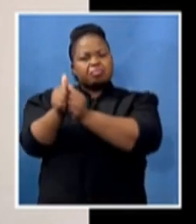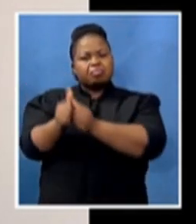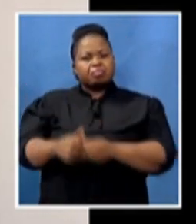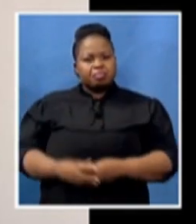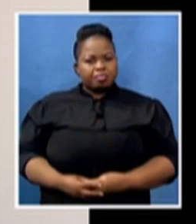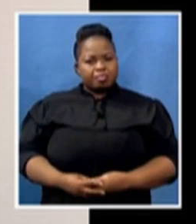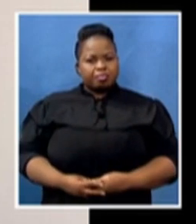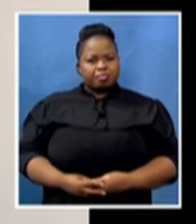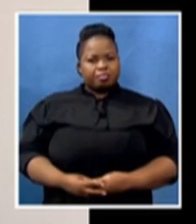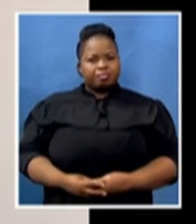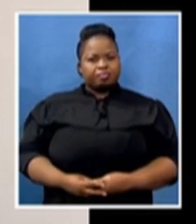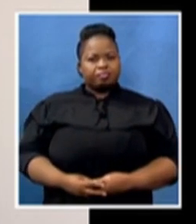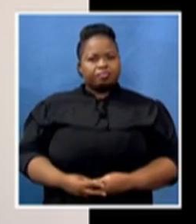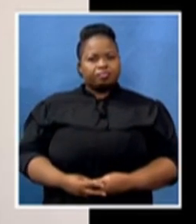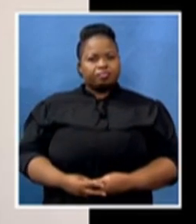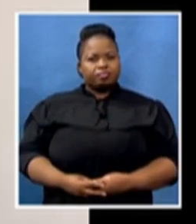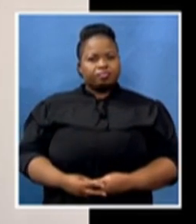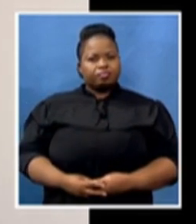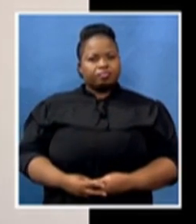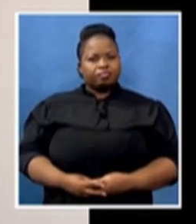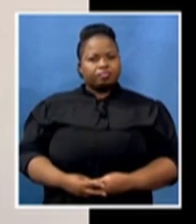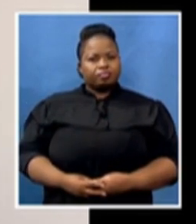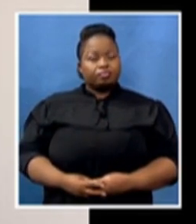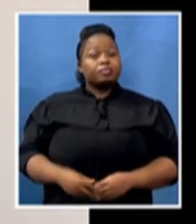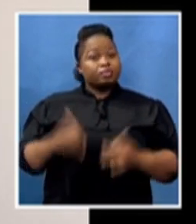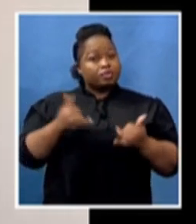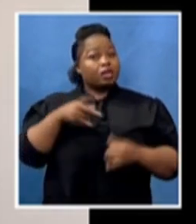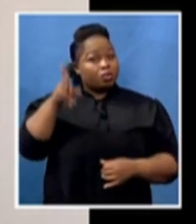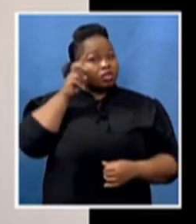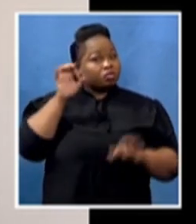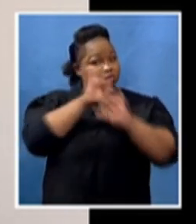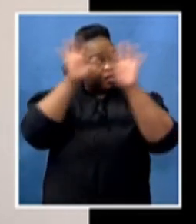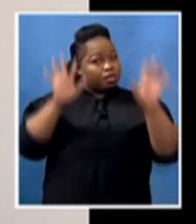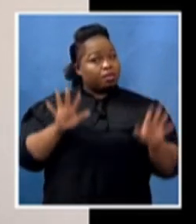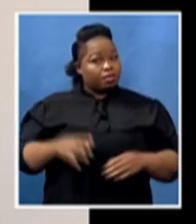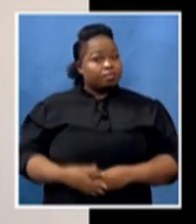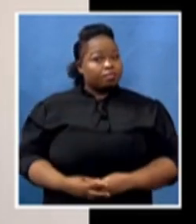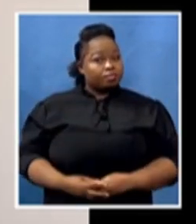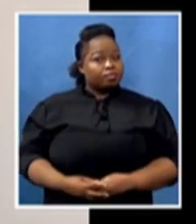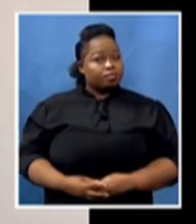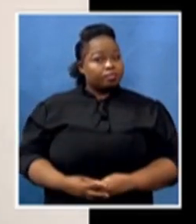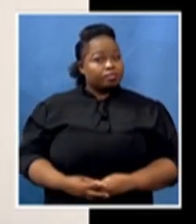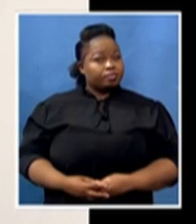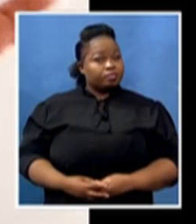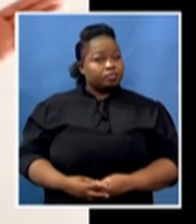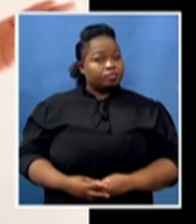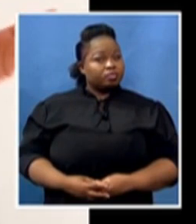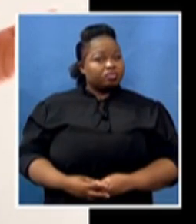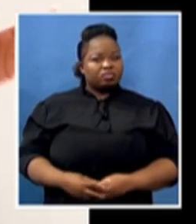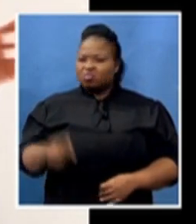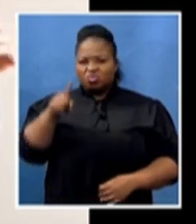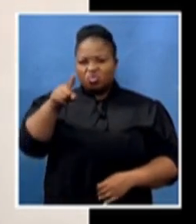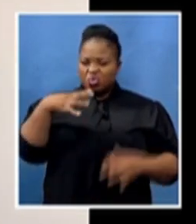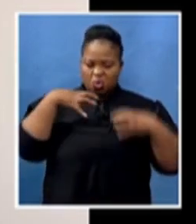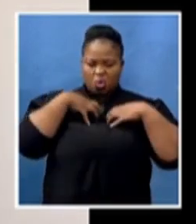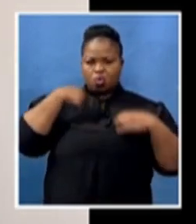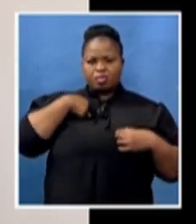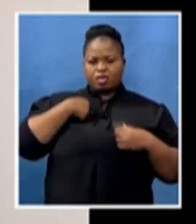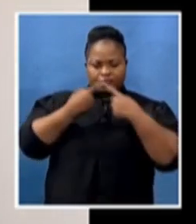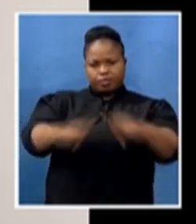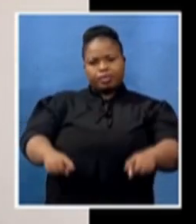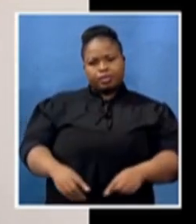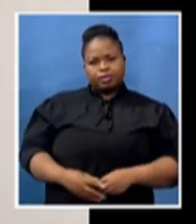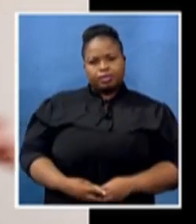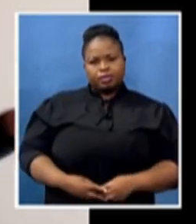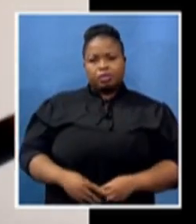Now listen to me clearly. You don't own me. You don't own her. And matter